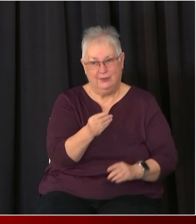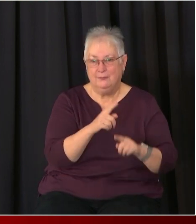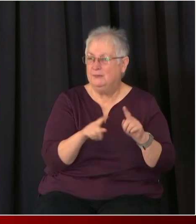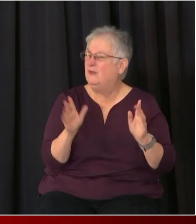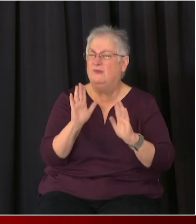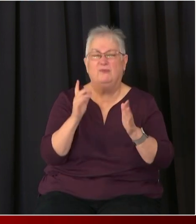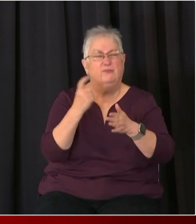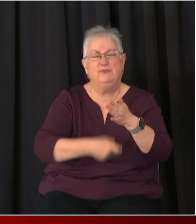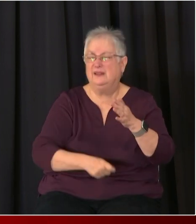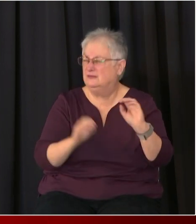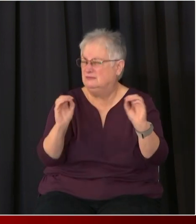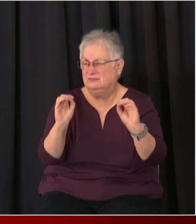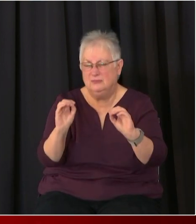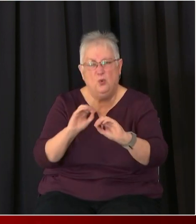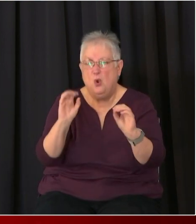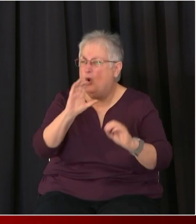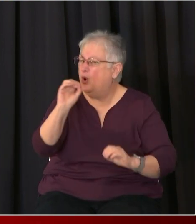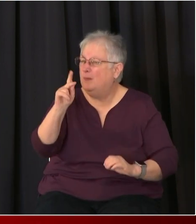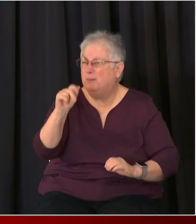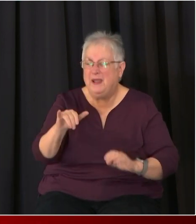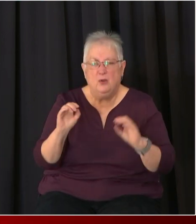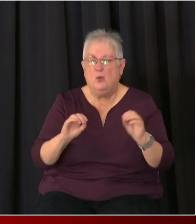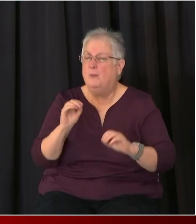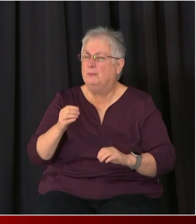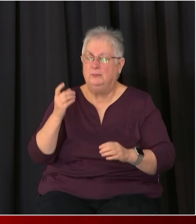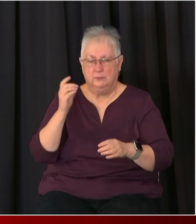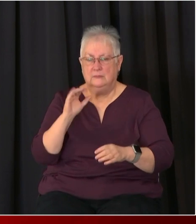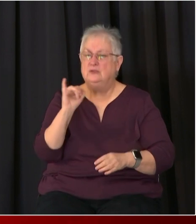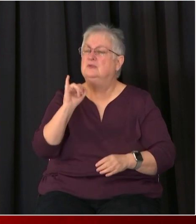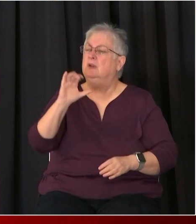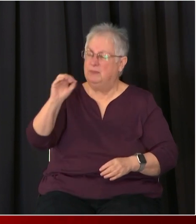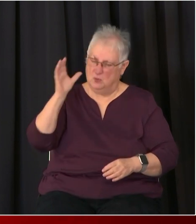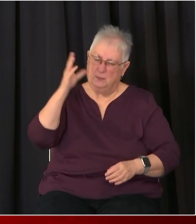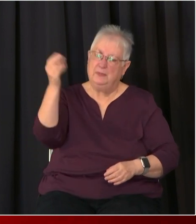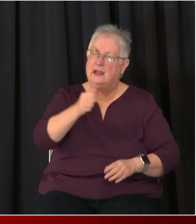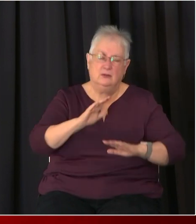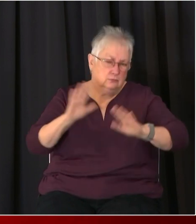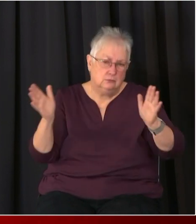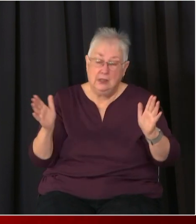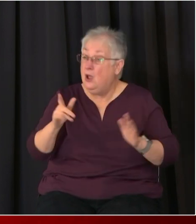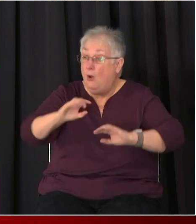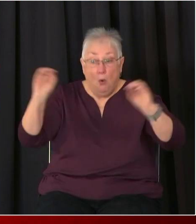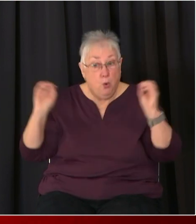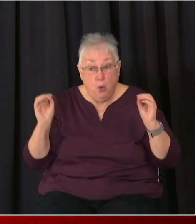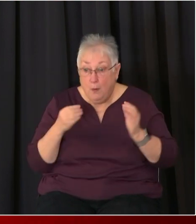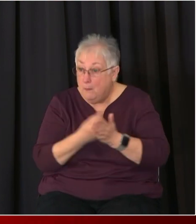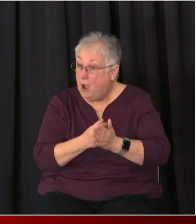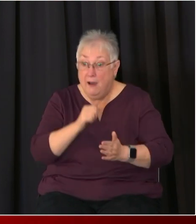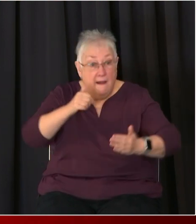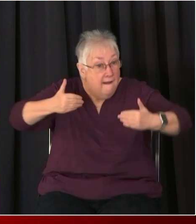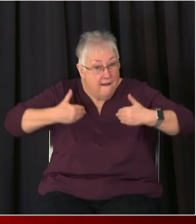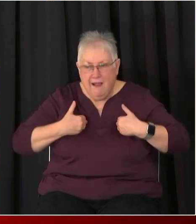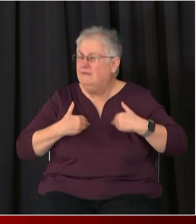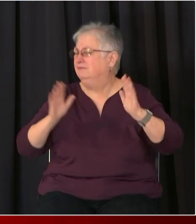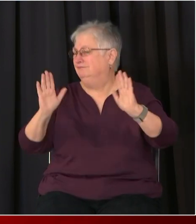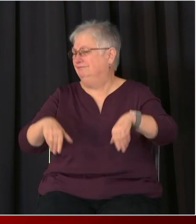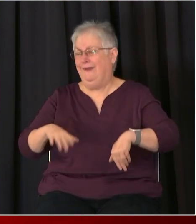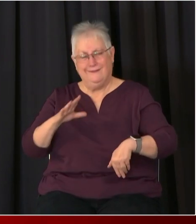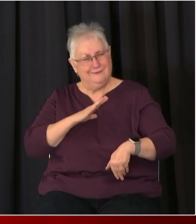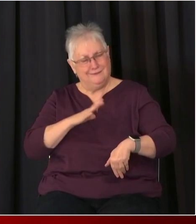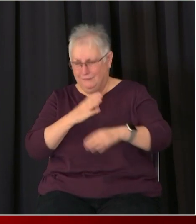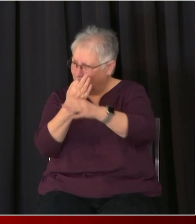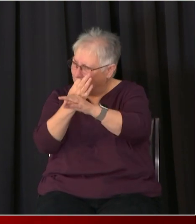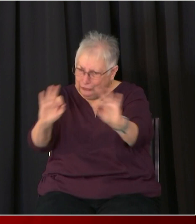us to make sure your insurance company is paying for your test, and that very